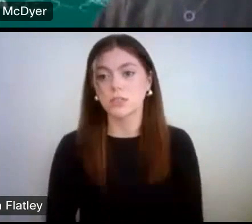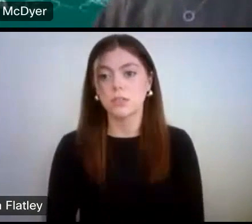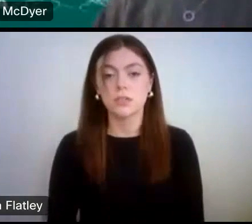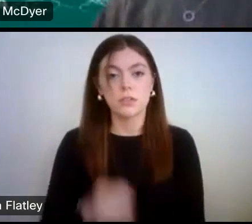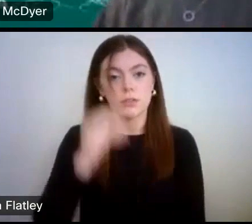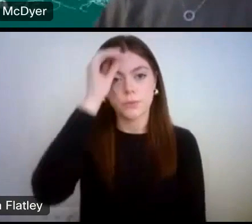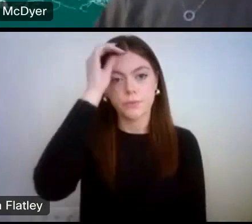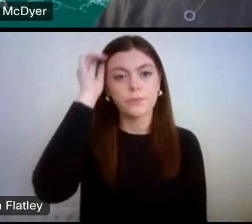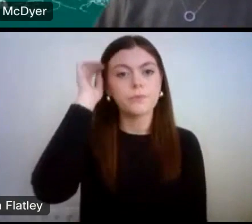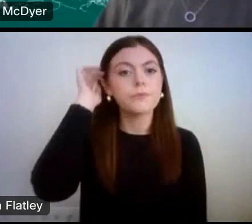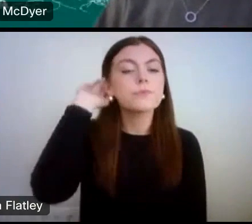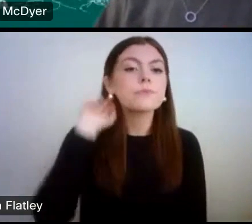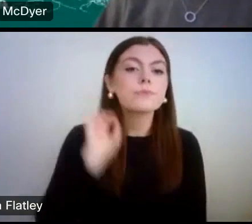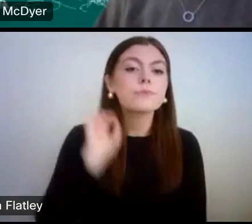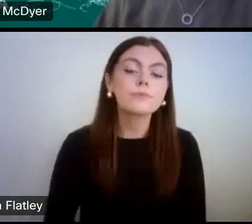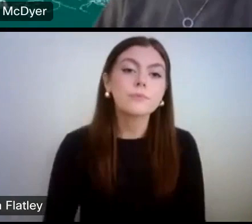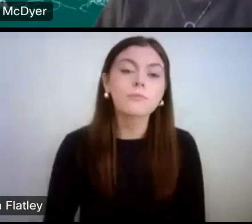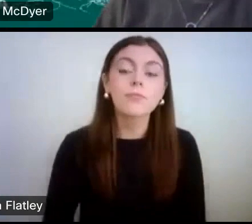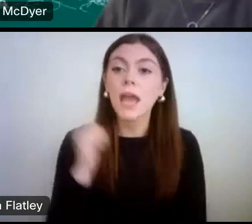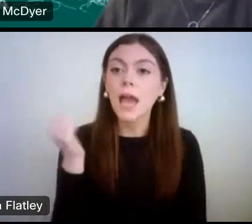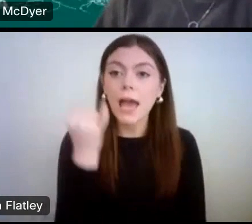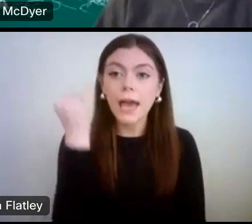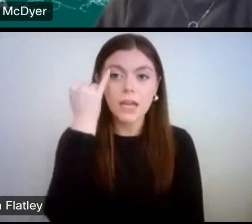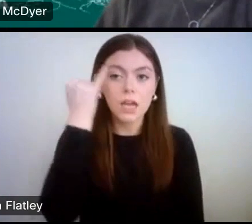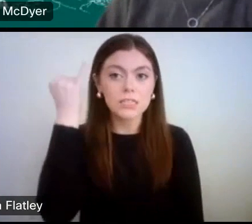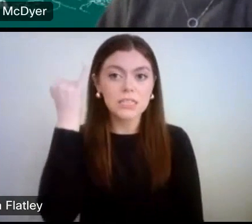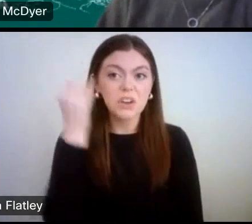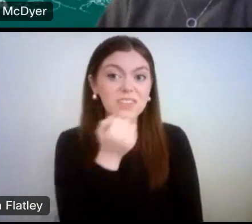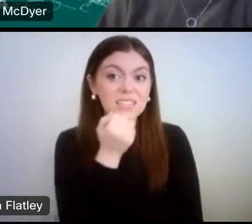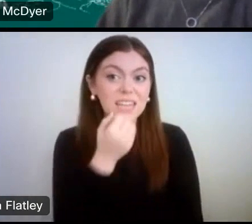Okay, thank you. Any idea of the commencement date?